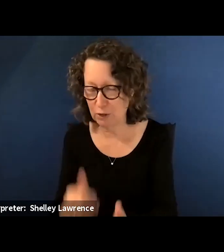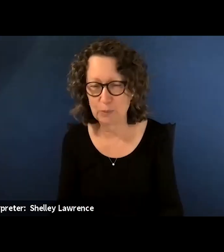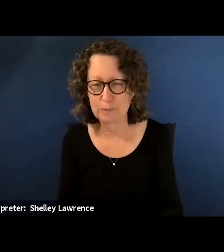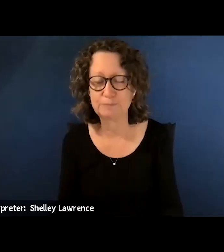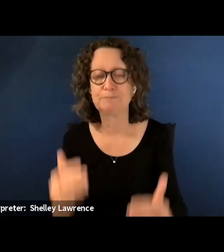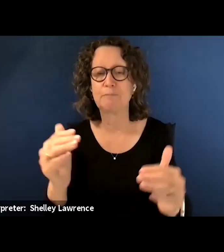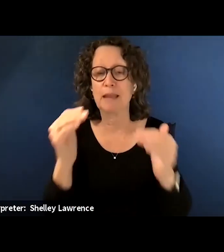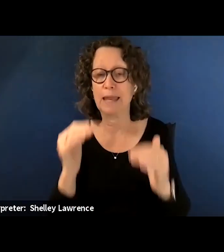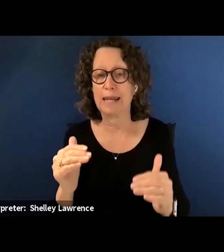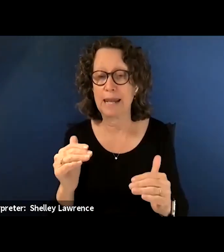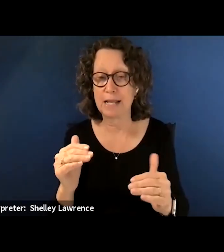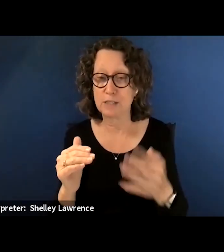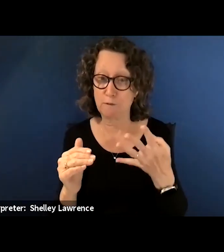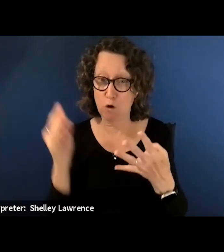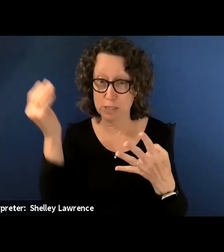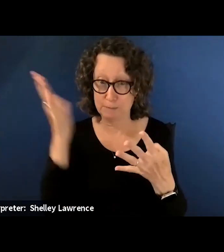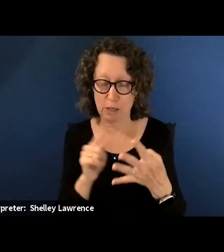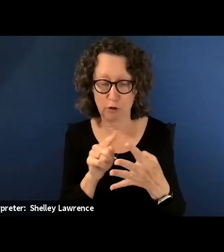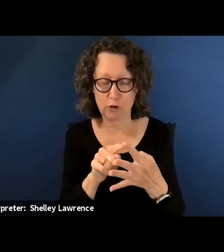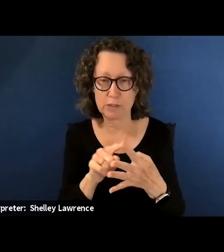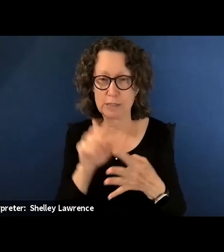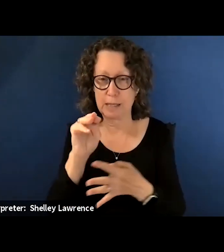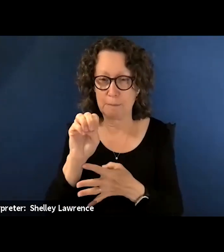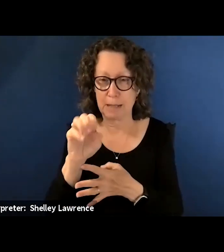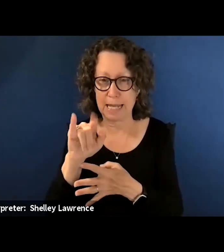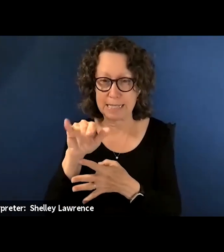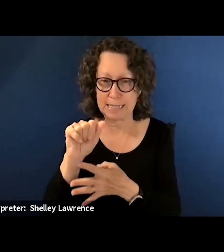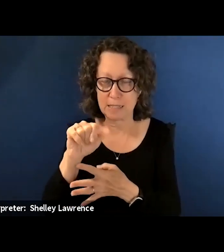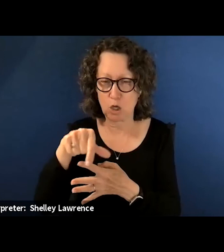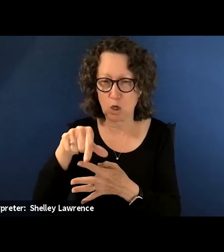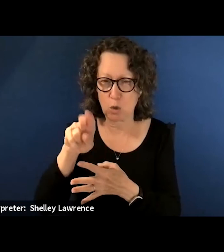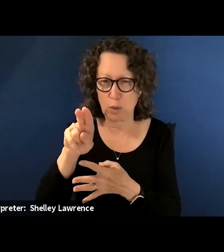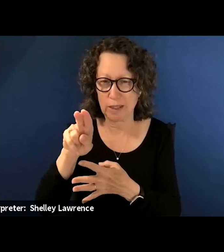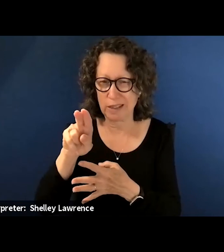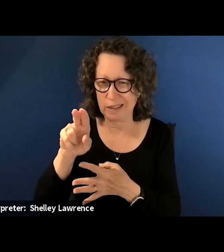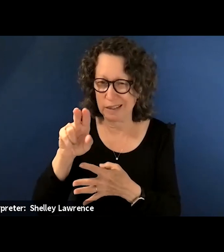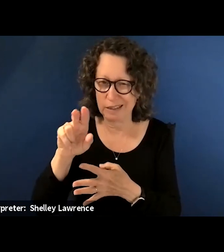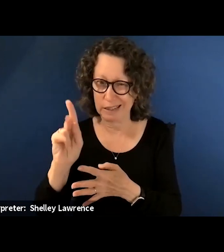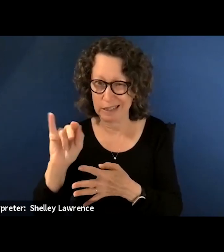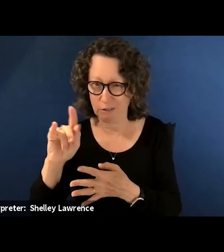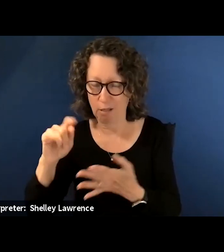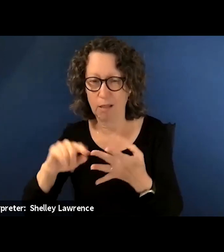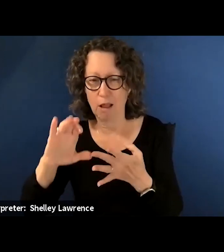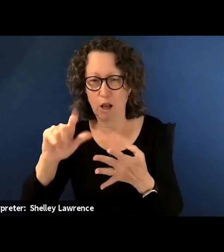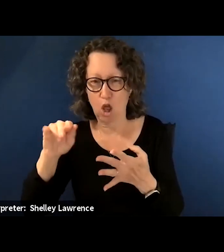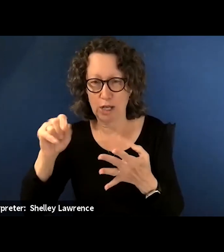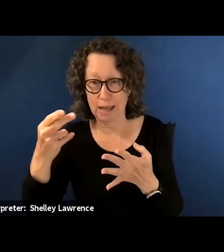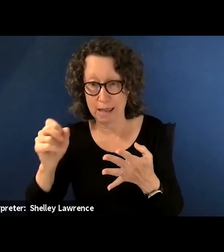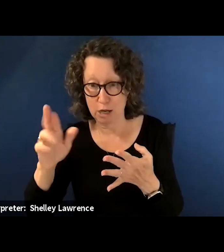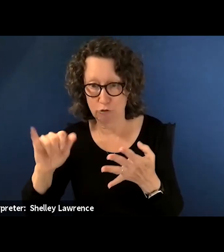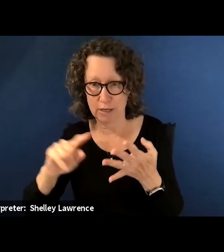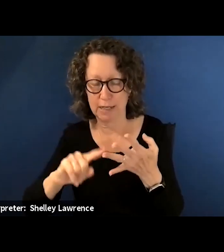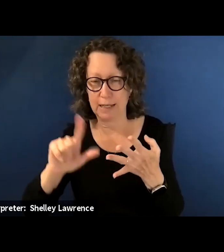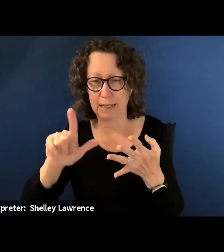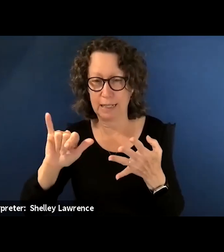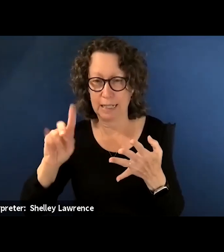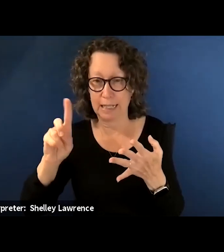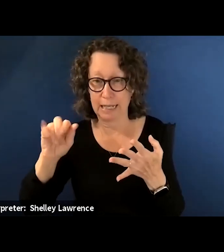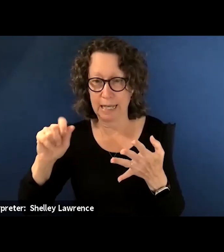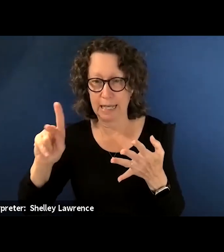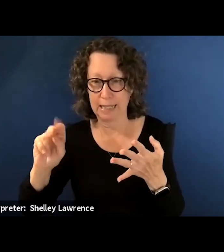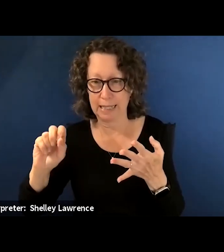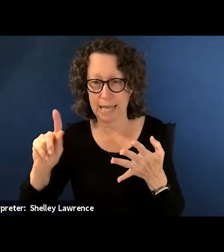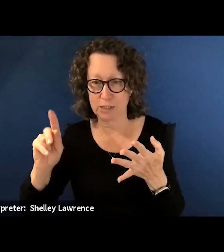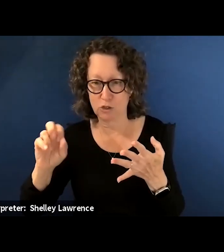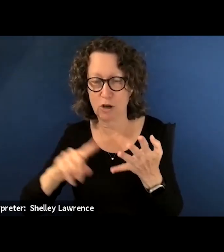Our next 4 speakers are Melissa Cui-Kendall, Claudia Henry, Lydia Kessner,